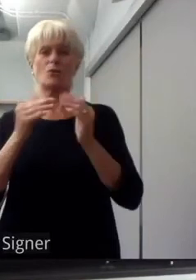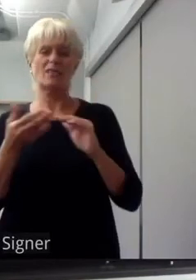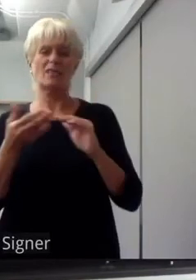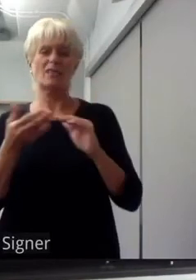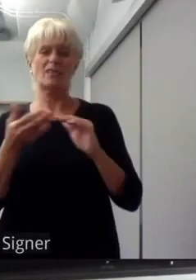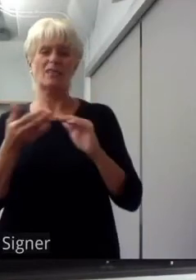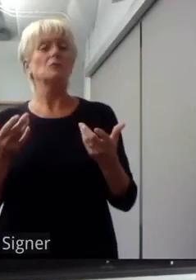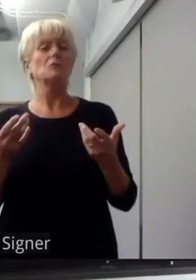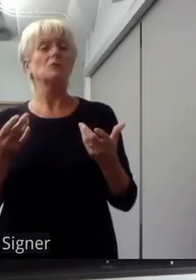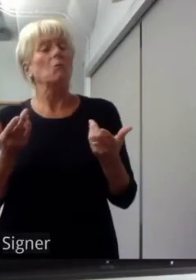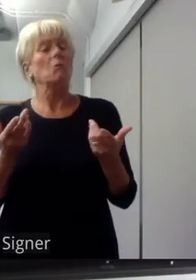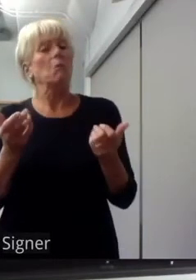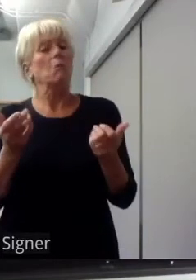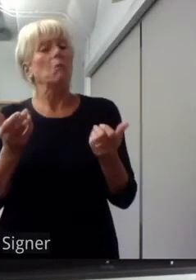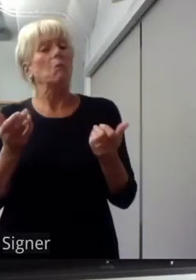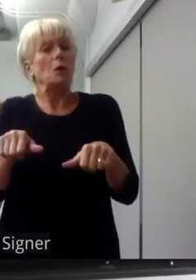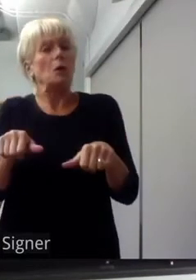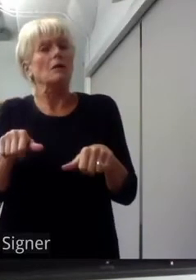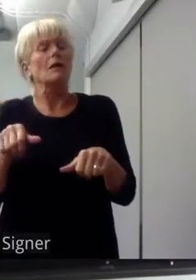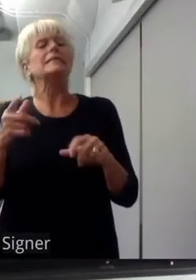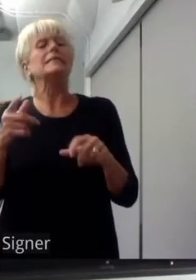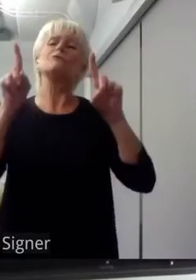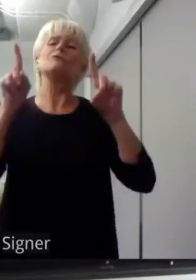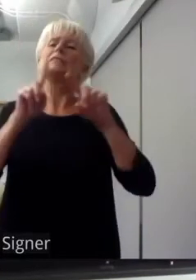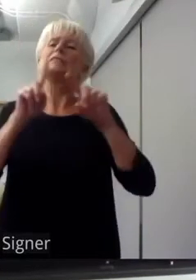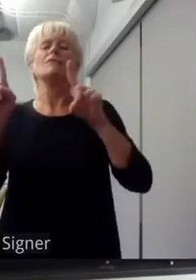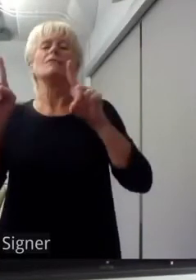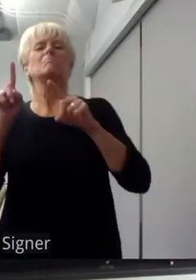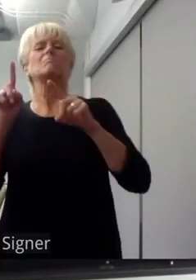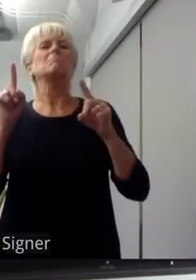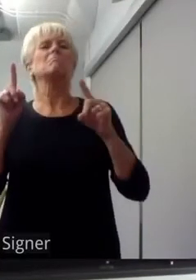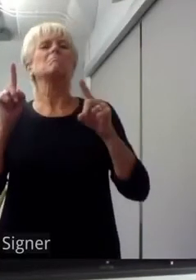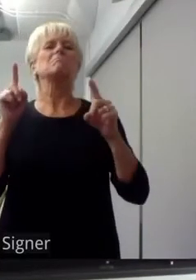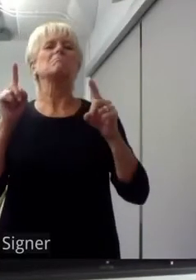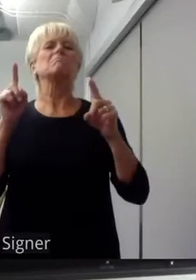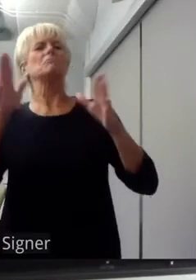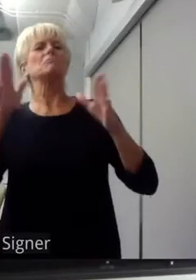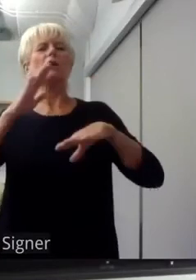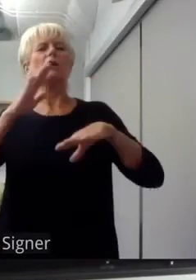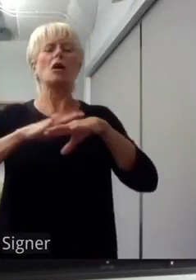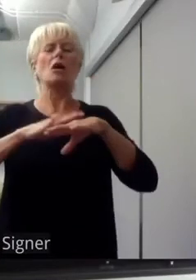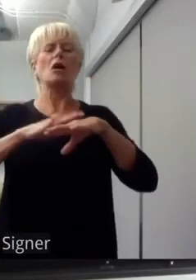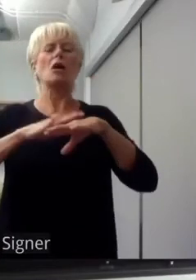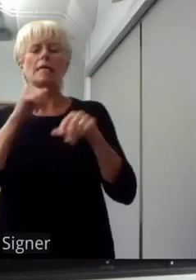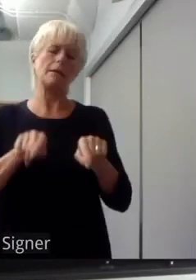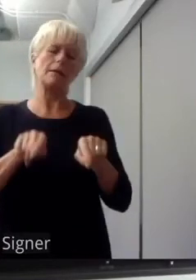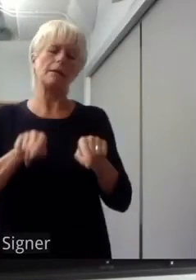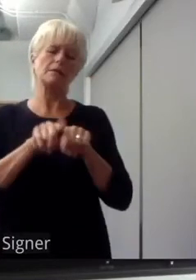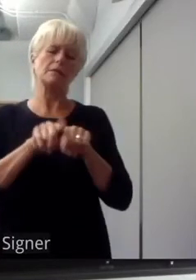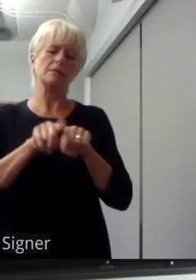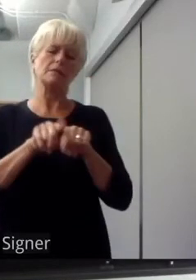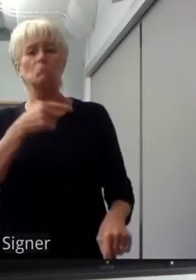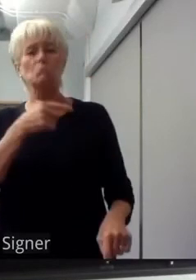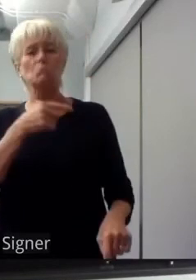different kinds of consultation that included smaller numbers of people, but we did more of it. And that really helped